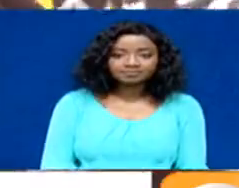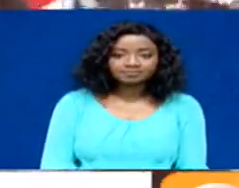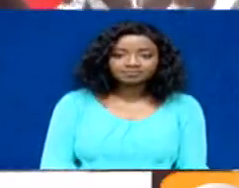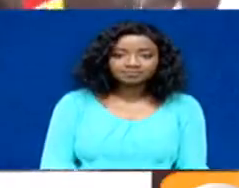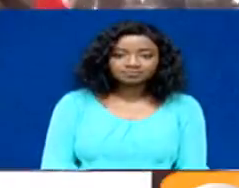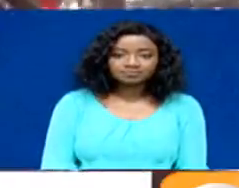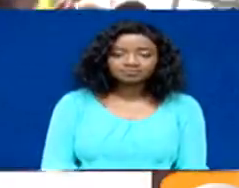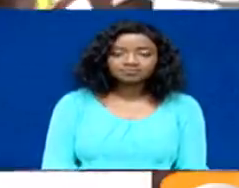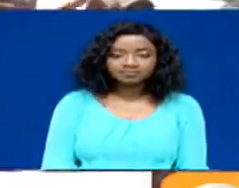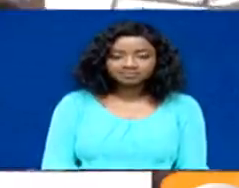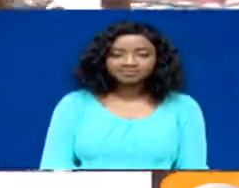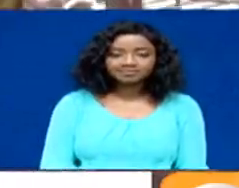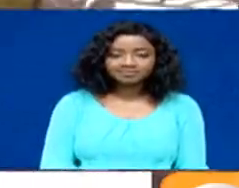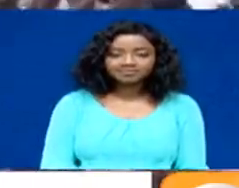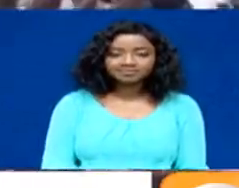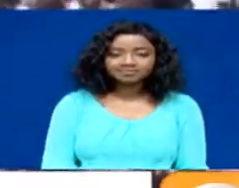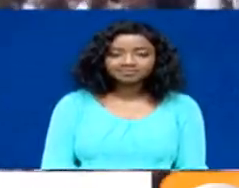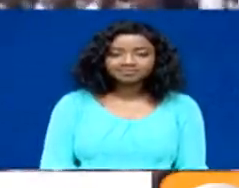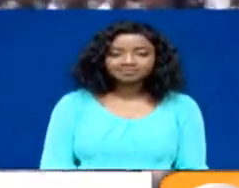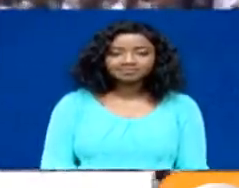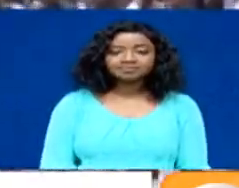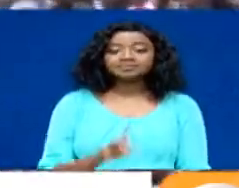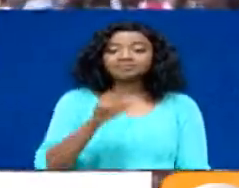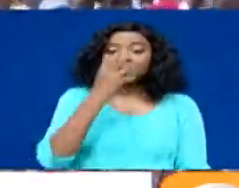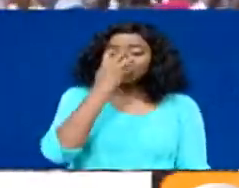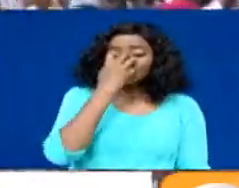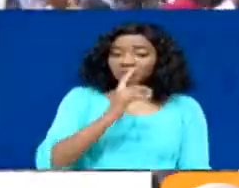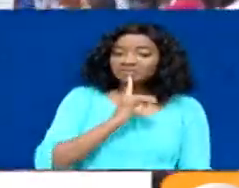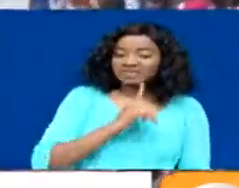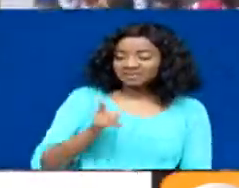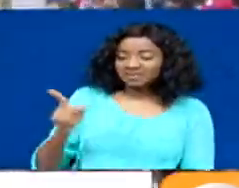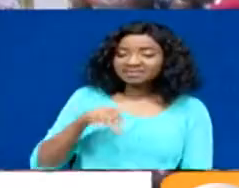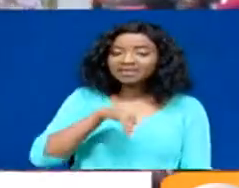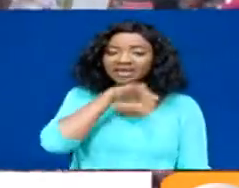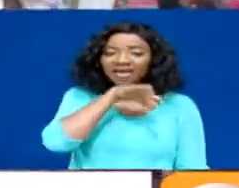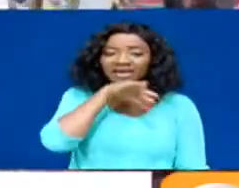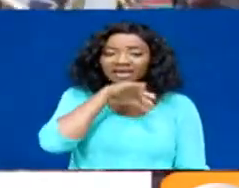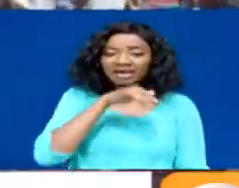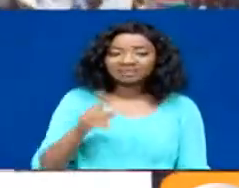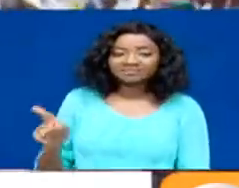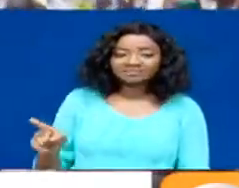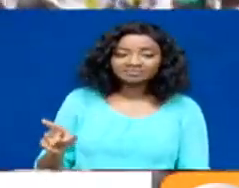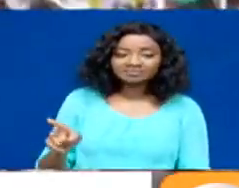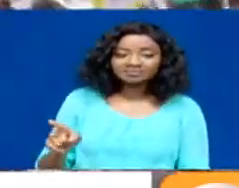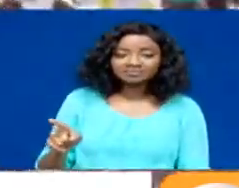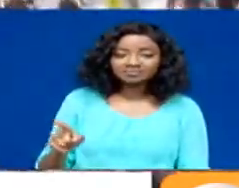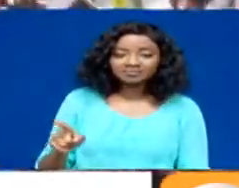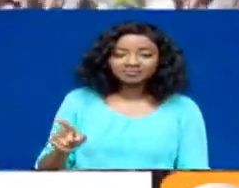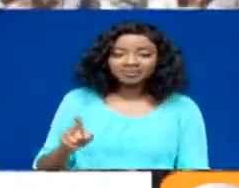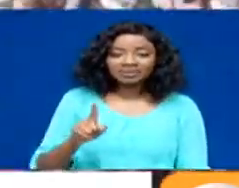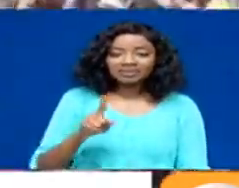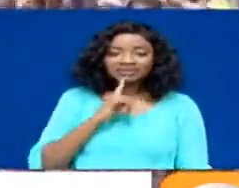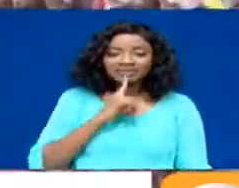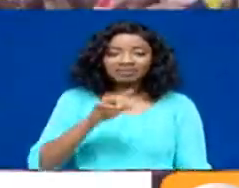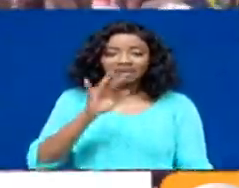and Letaburi constituency. The DP accused ODM leader Raila Odinga of riding on the successes of the